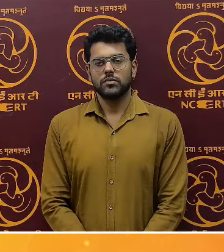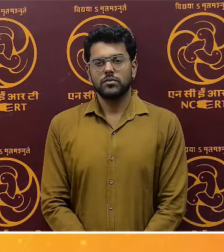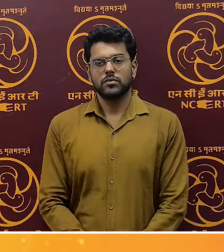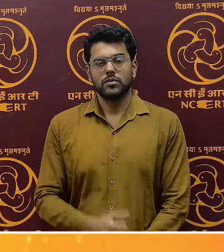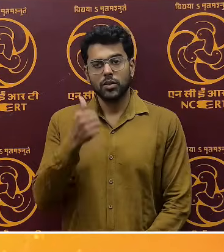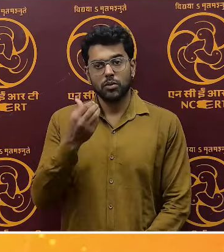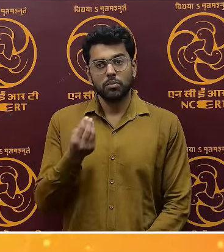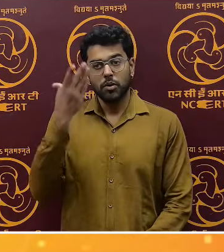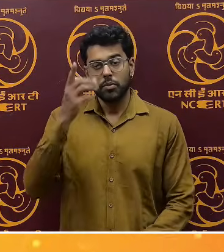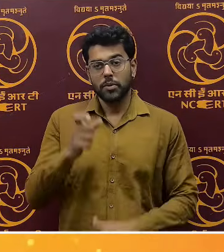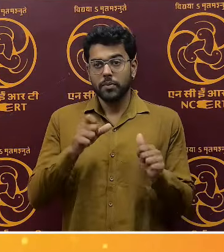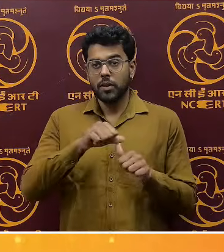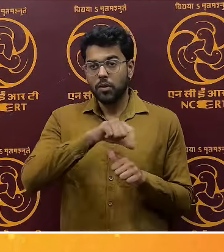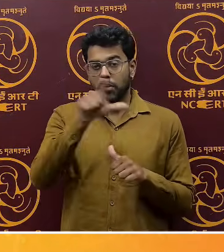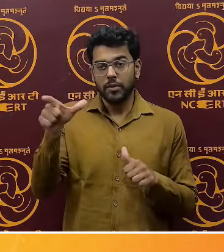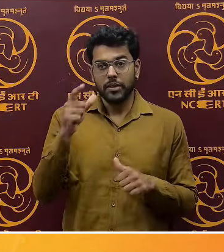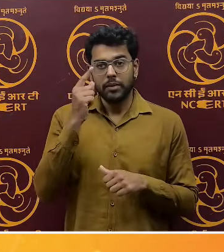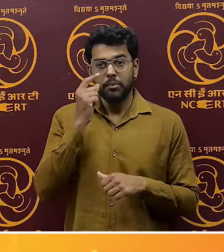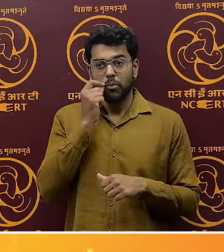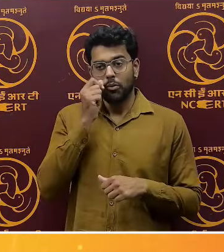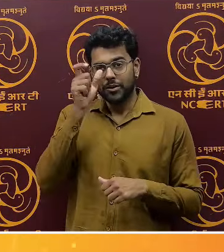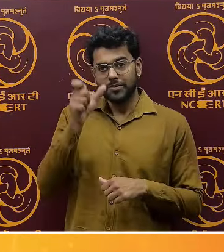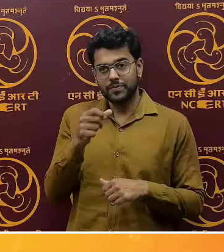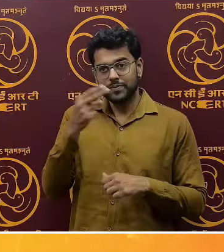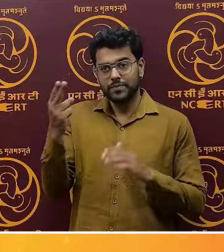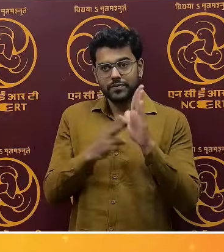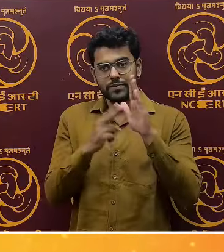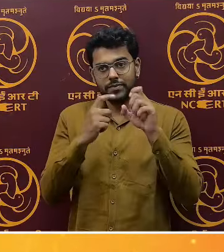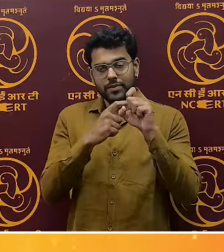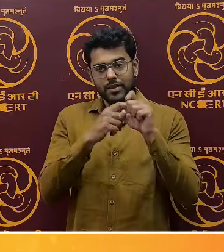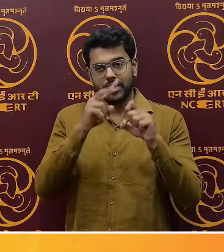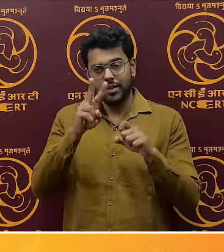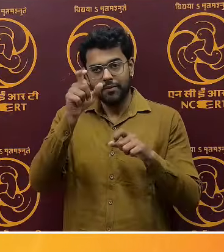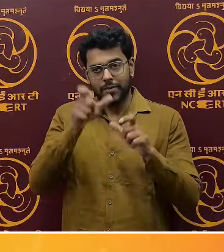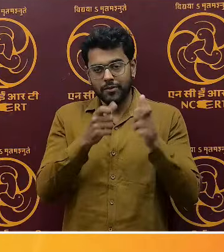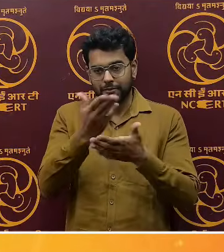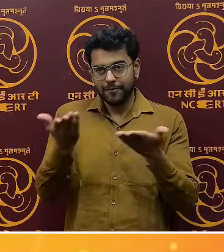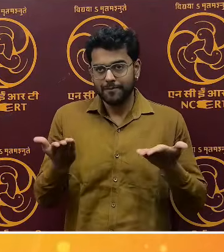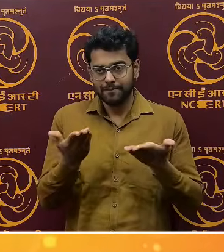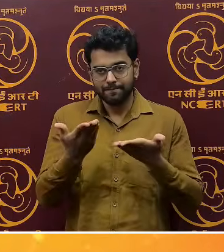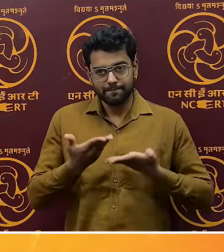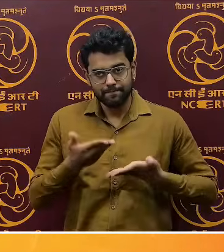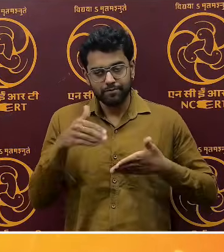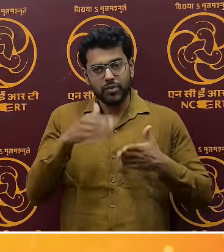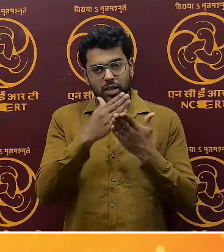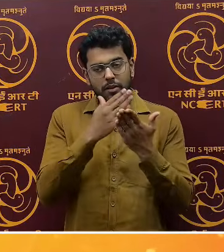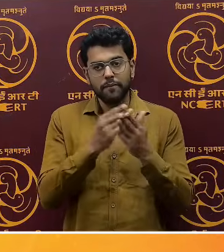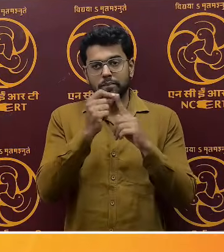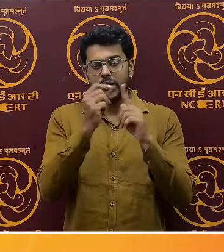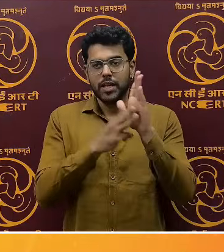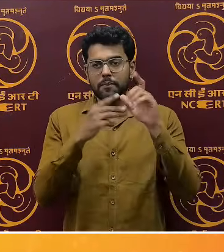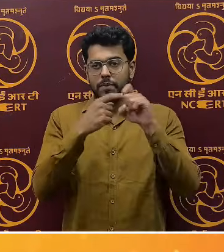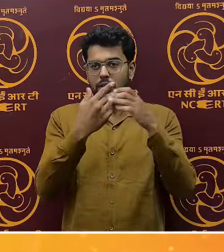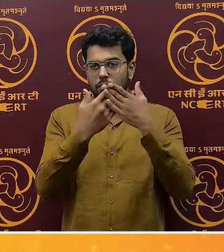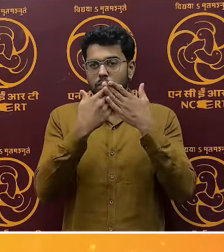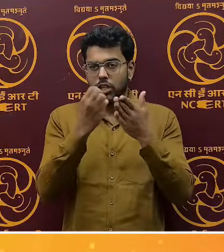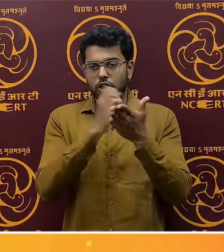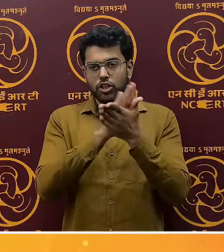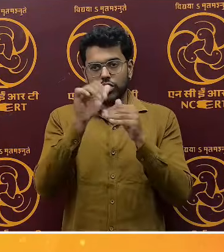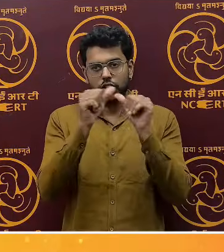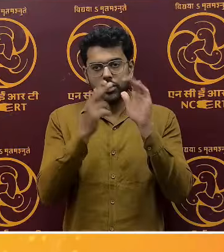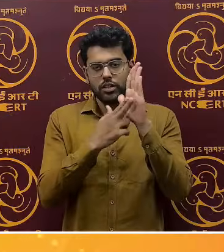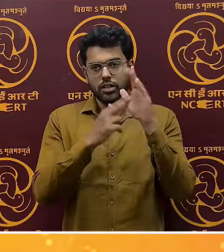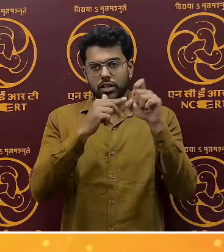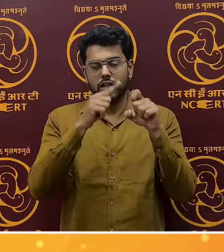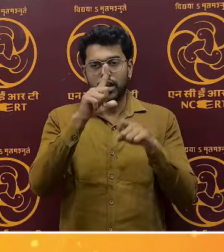A very good morning to all of you. This is Neef Goswami welcoming you all in a live and interactive session which you're watching at PM eVidya channel number 6 to 12 and of course on